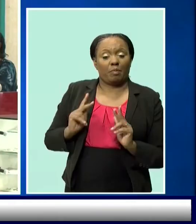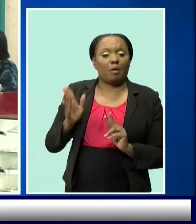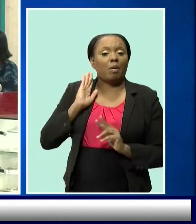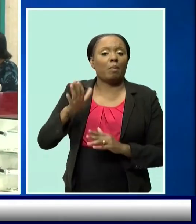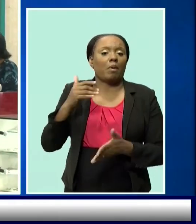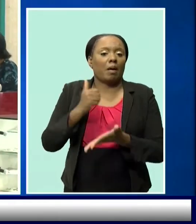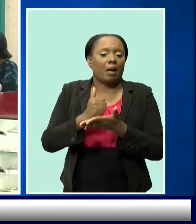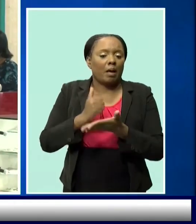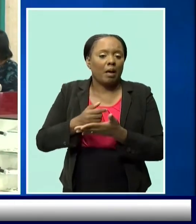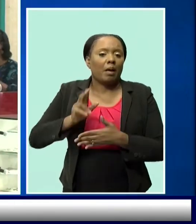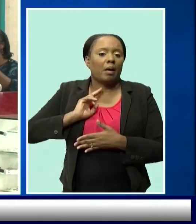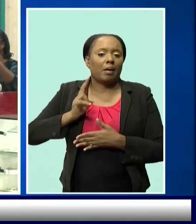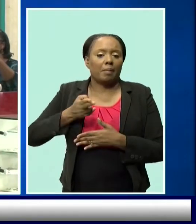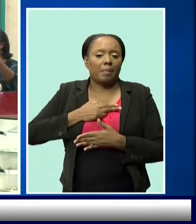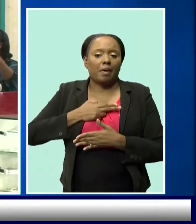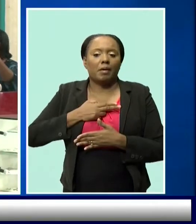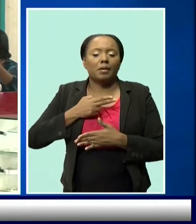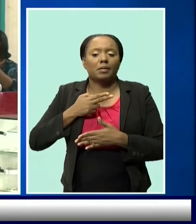us out of the economic